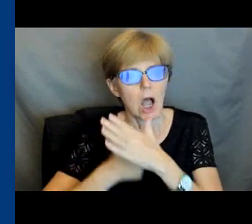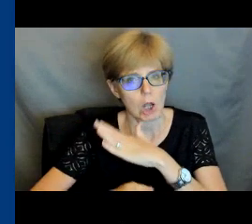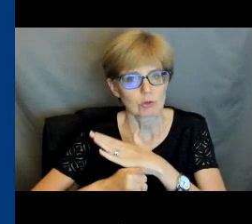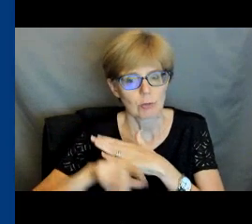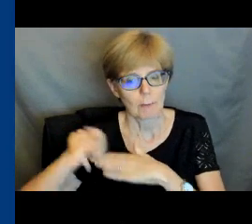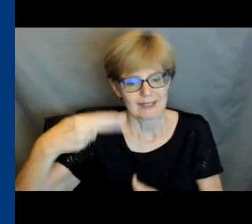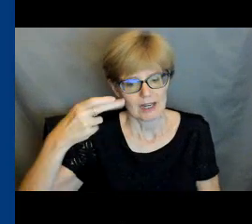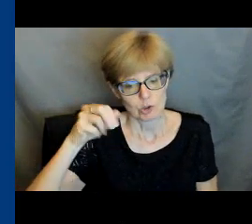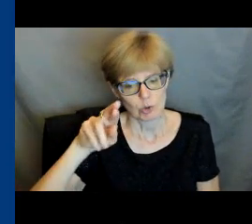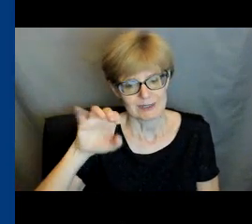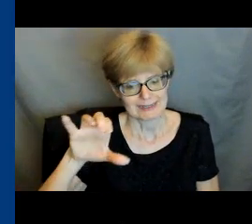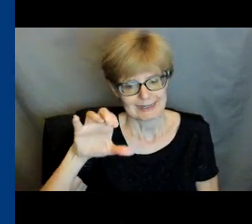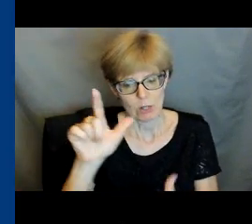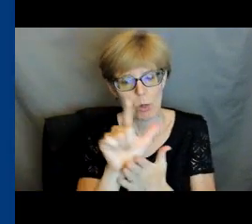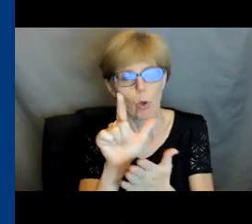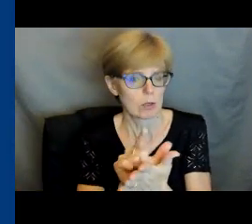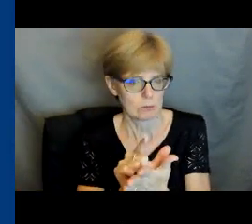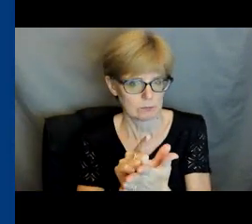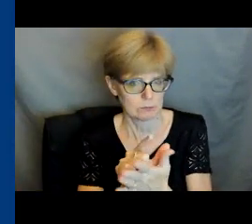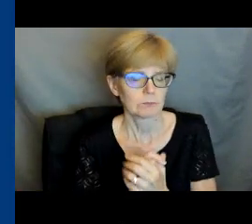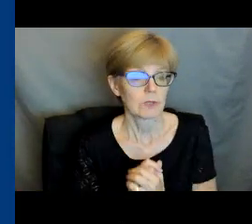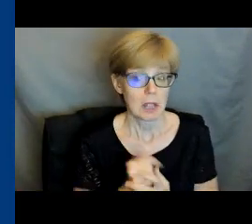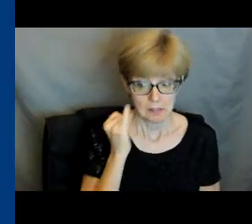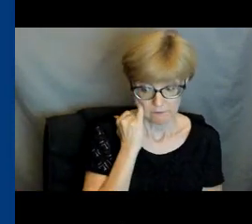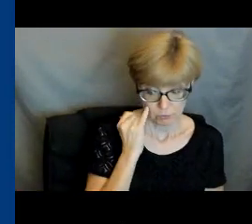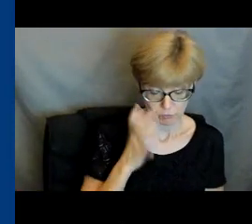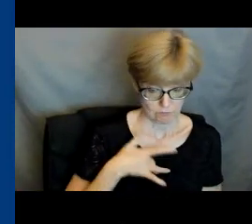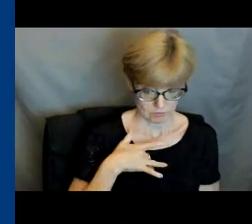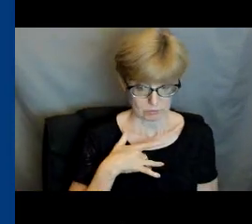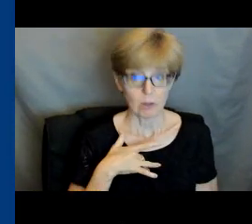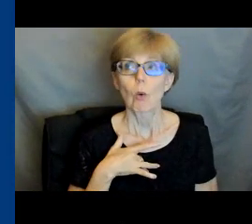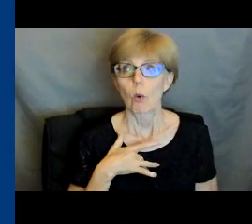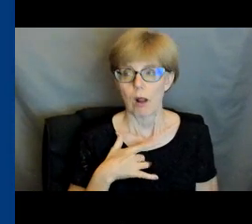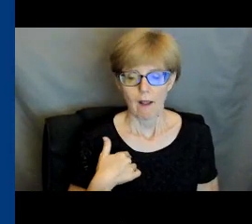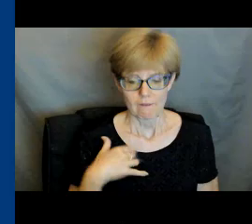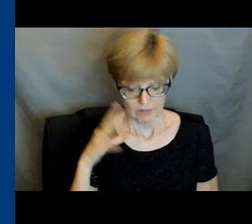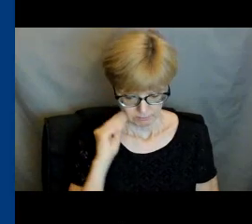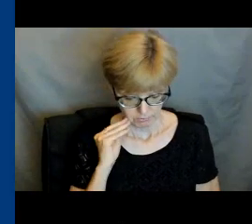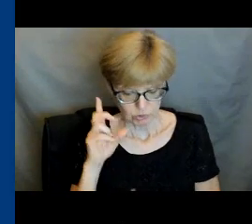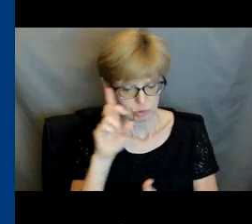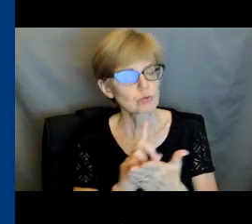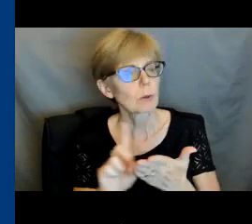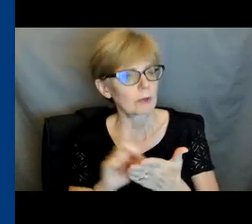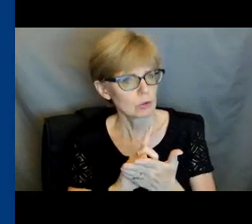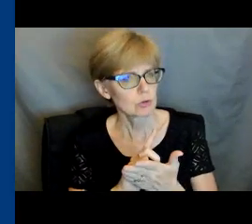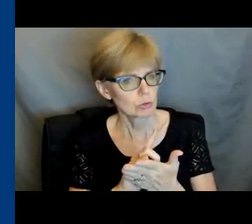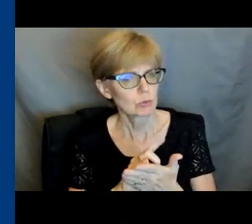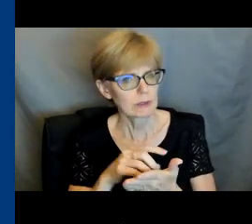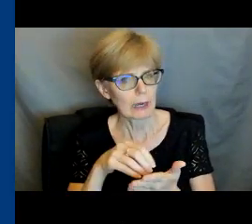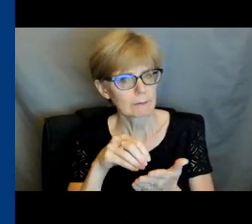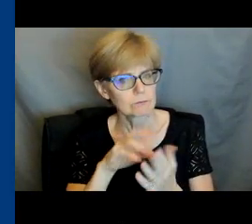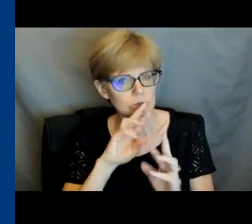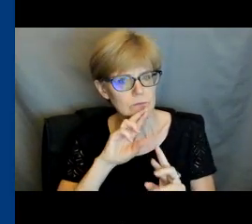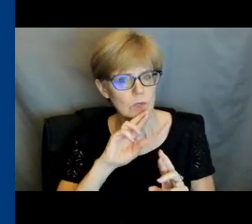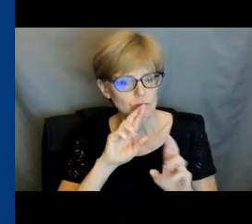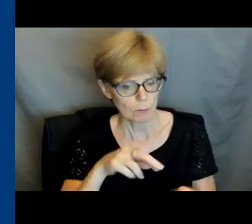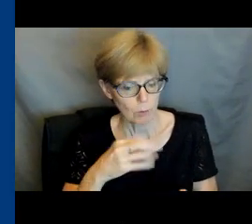Act. If you believe that you've experienced housing discrimination, you can file a complaint with our agency and get that investigated.